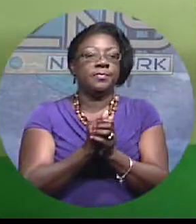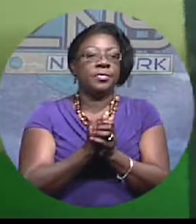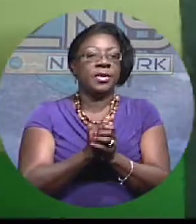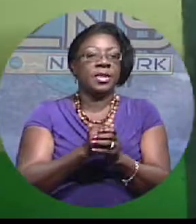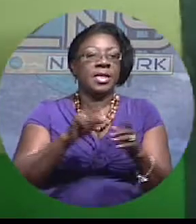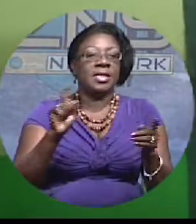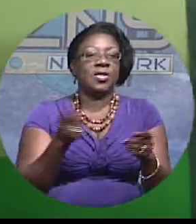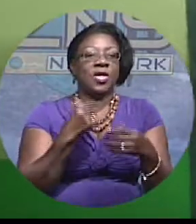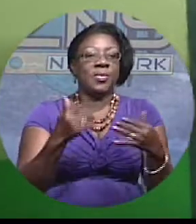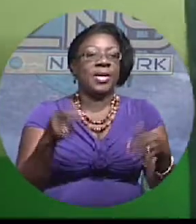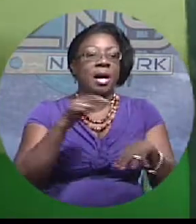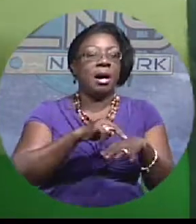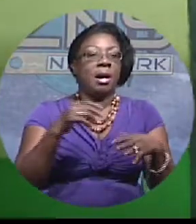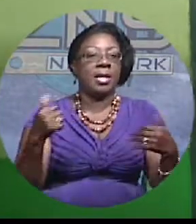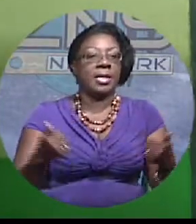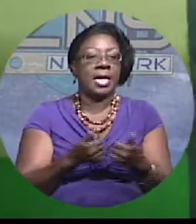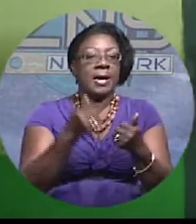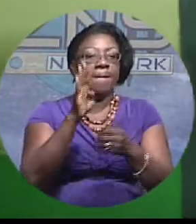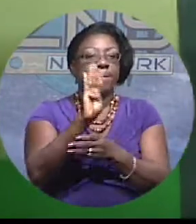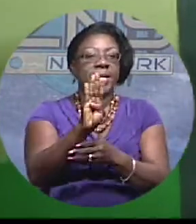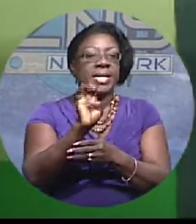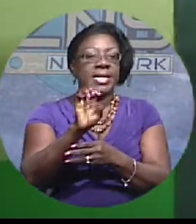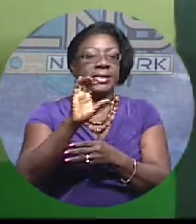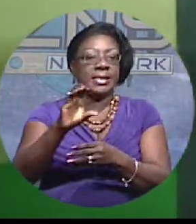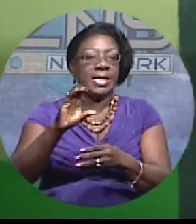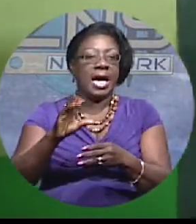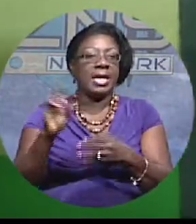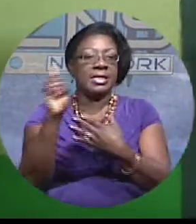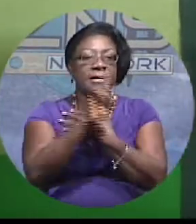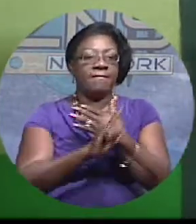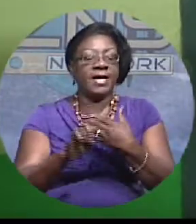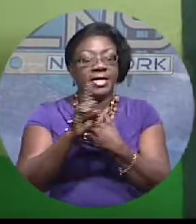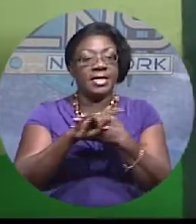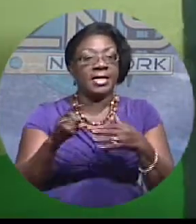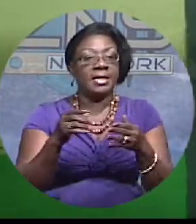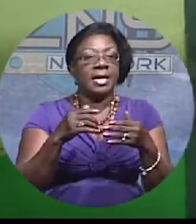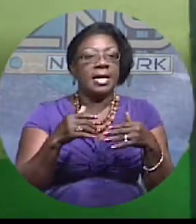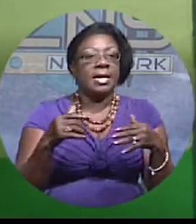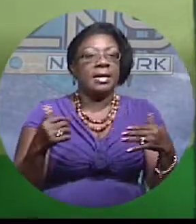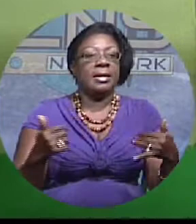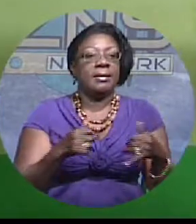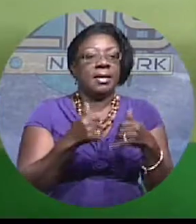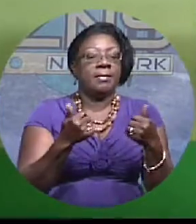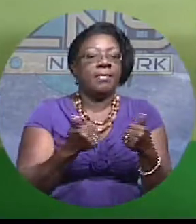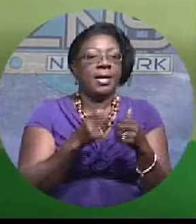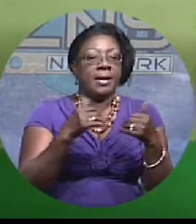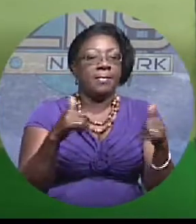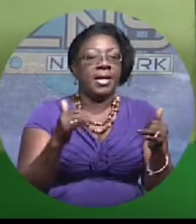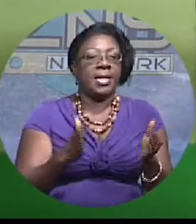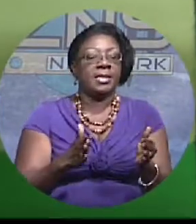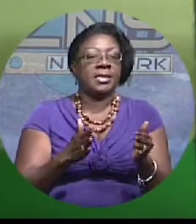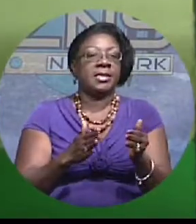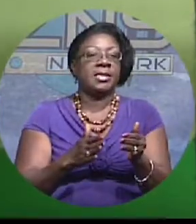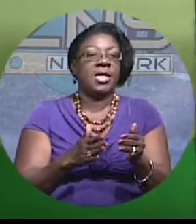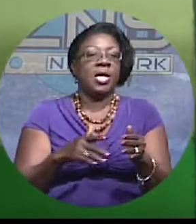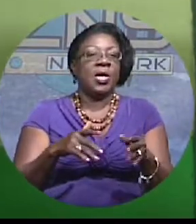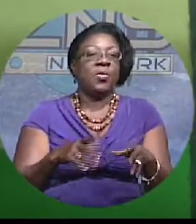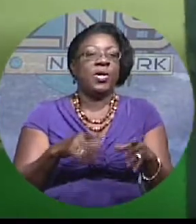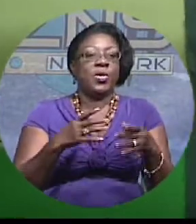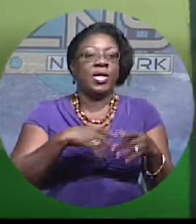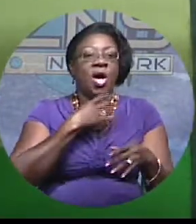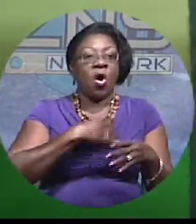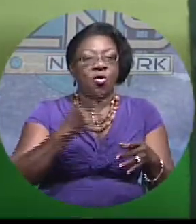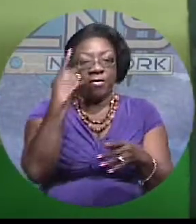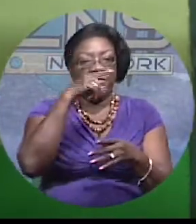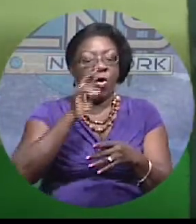be tough. BEC are the defending champions. Last year they swept us all the playoff. We played them a good game during the regular season. We know they're hungry for